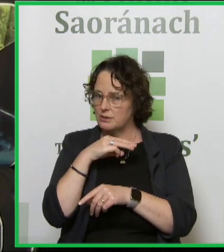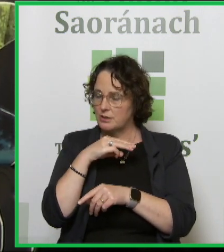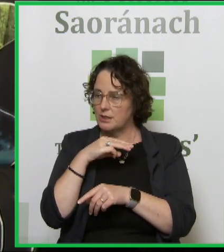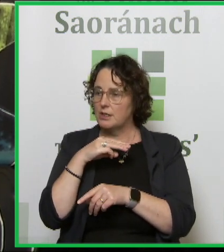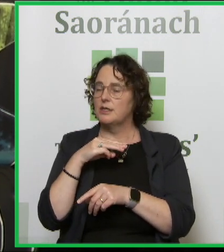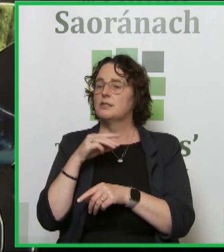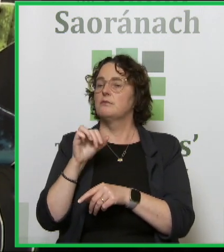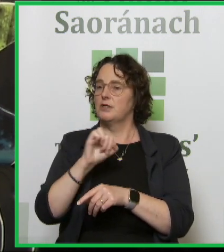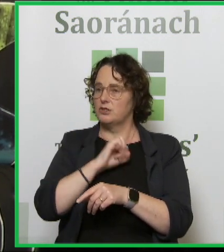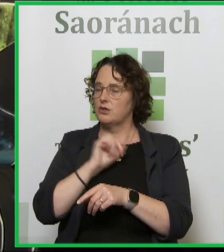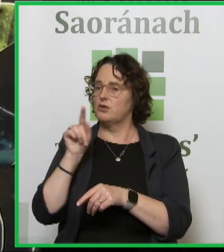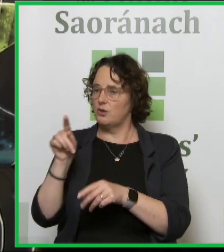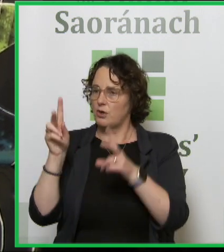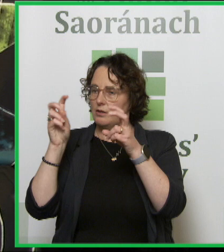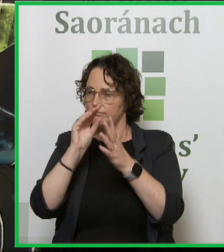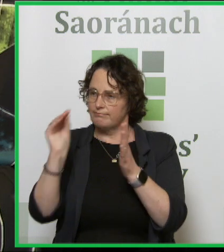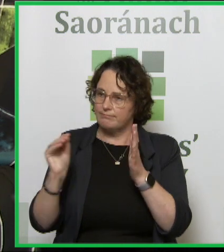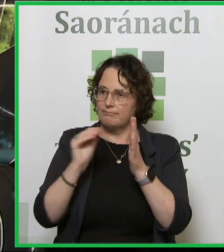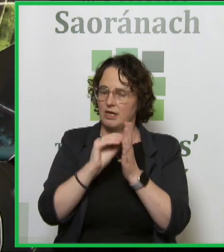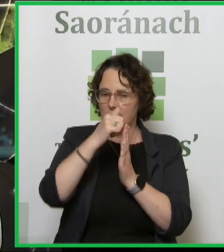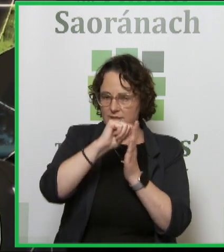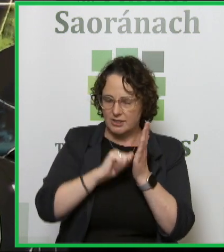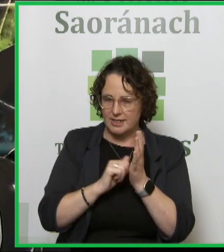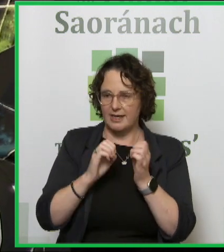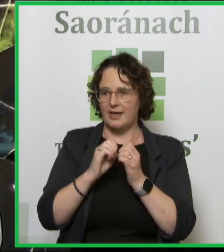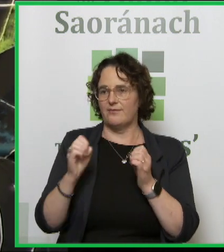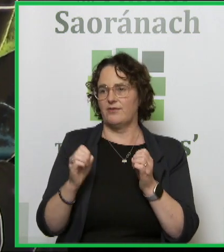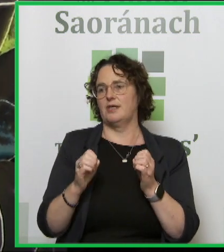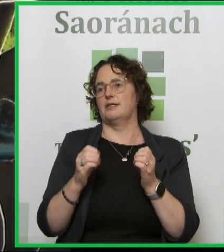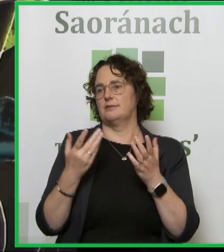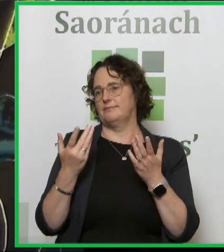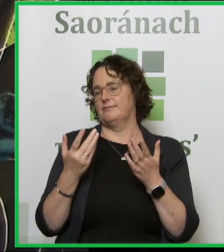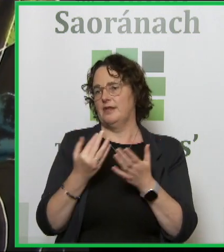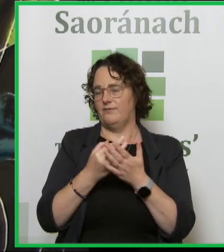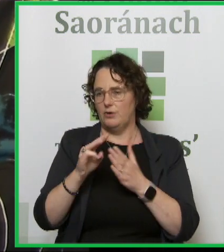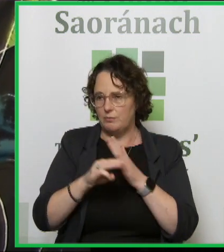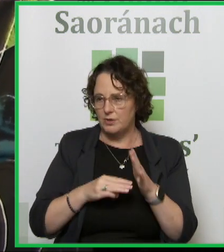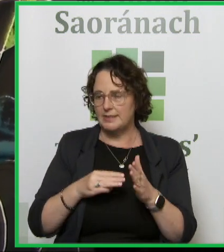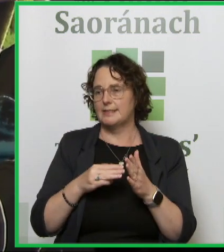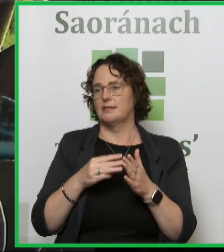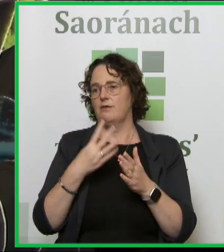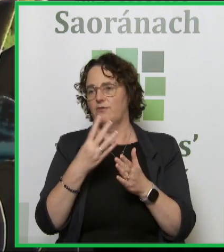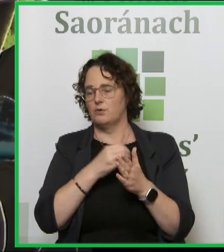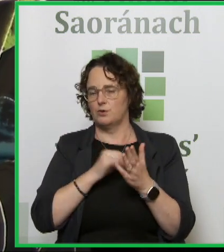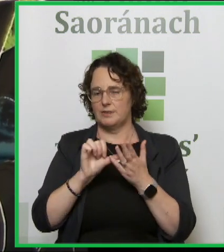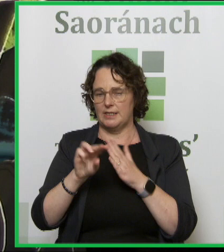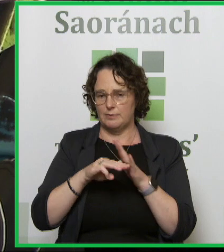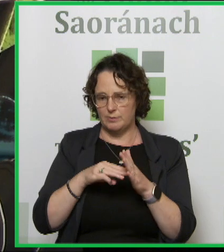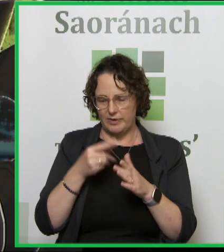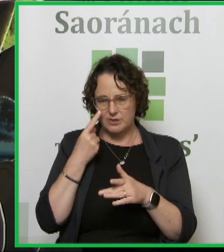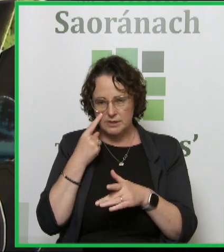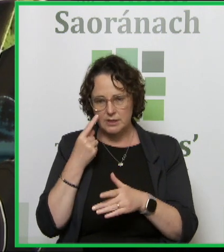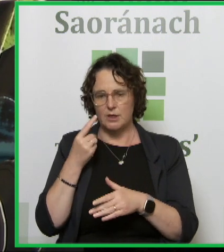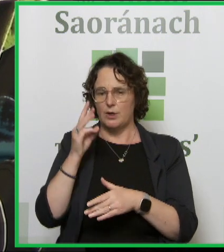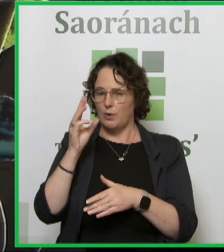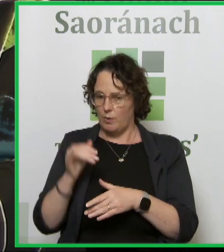agenda that every quarter or every 6 months, people have to account for their actions. They have to say why it was